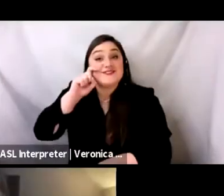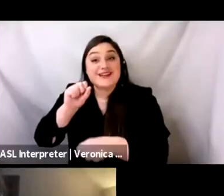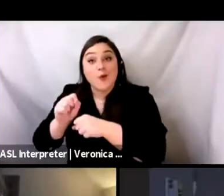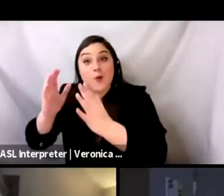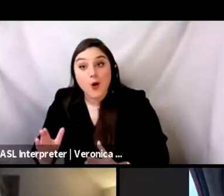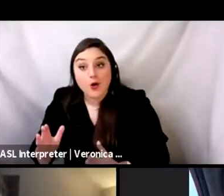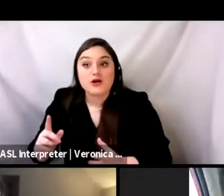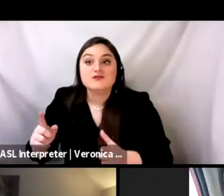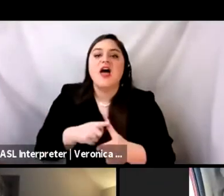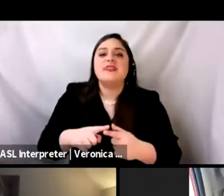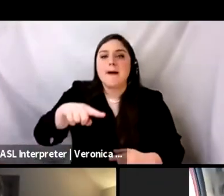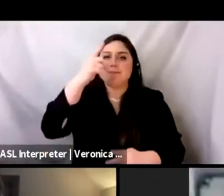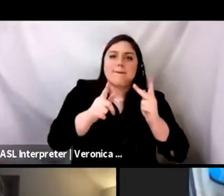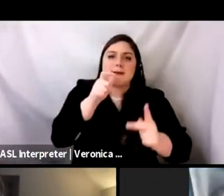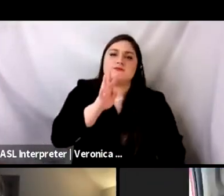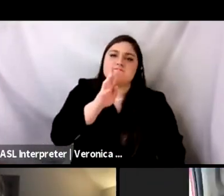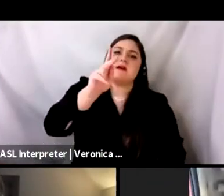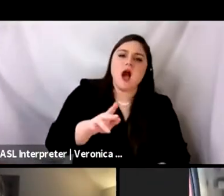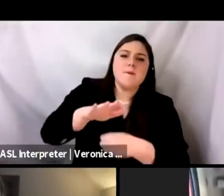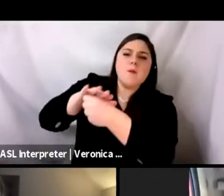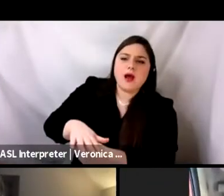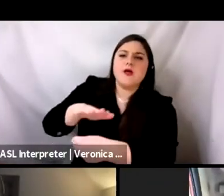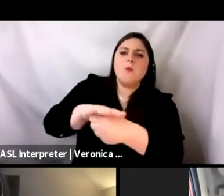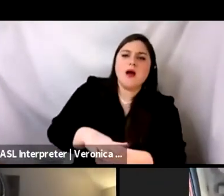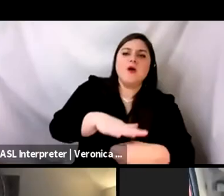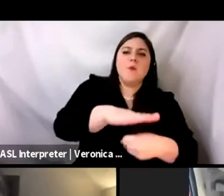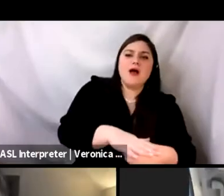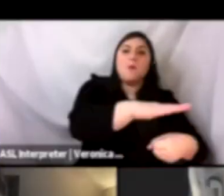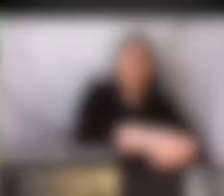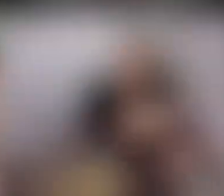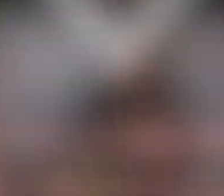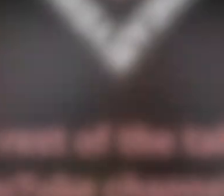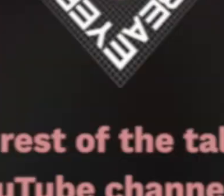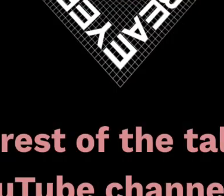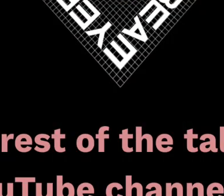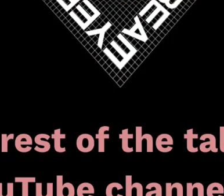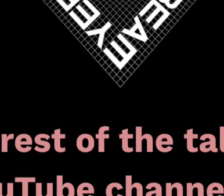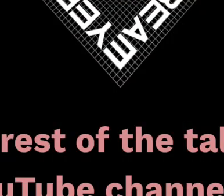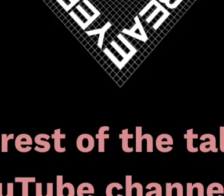folks will speak up before they turn around and there's no one there to speak for them. So thank you both.